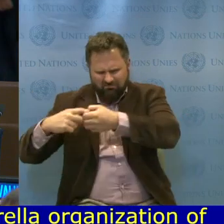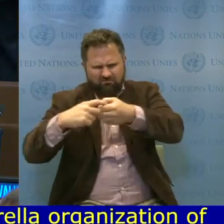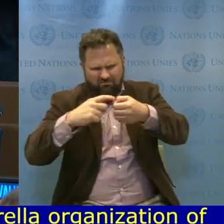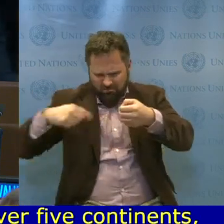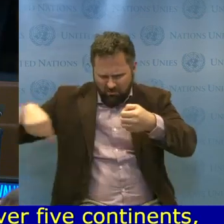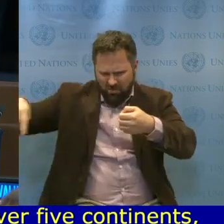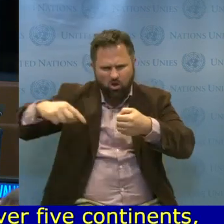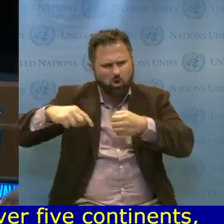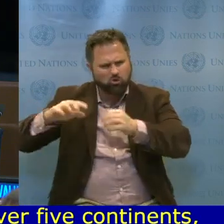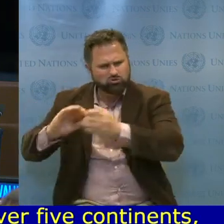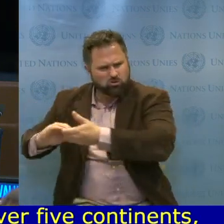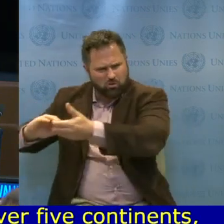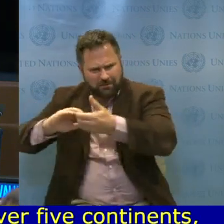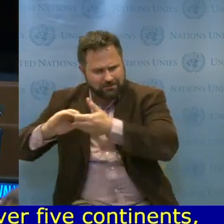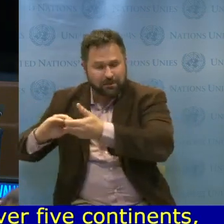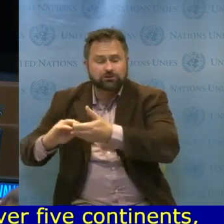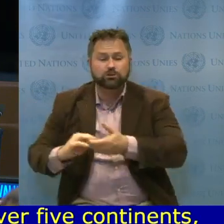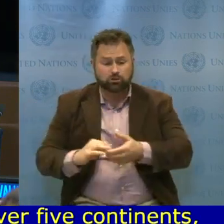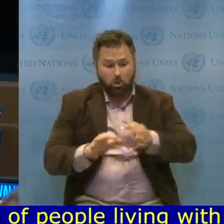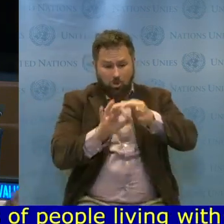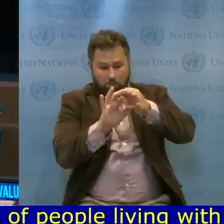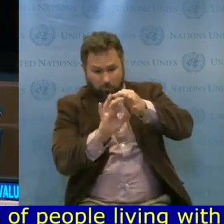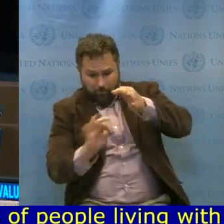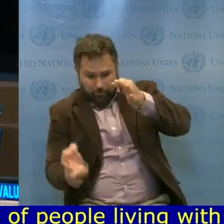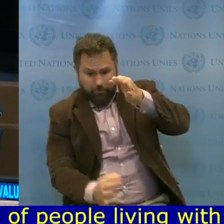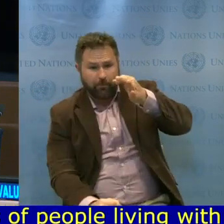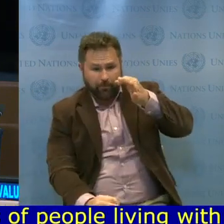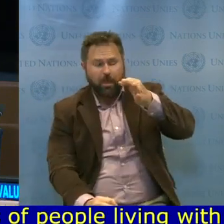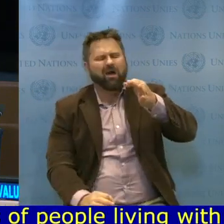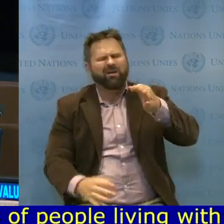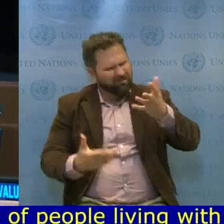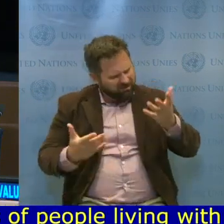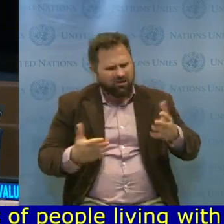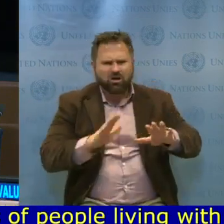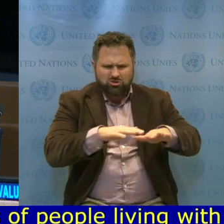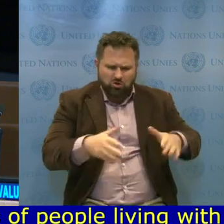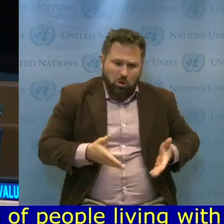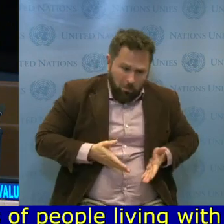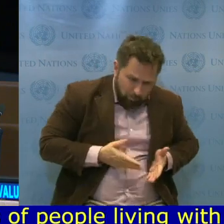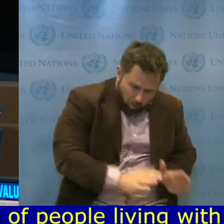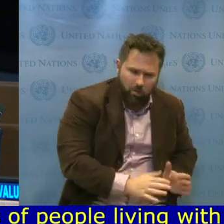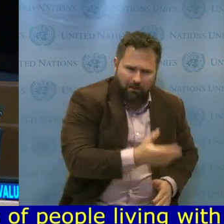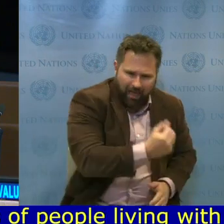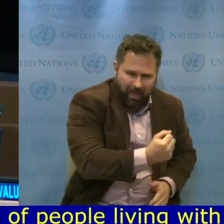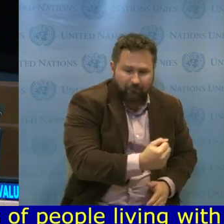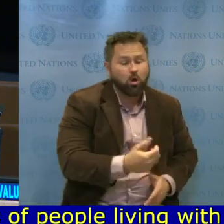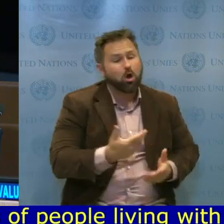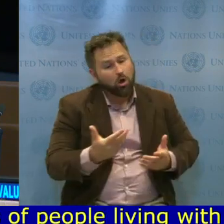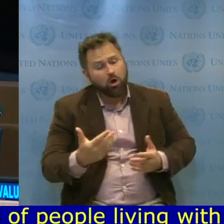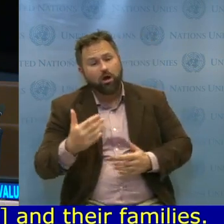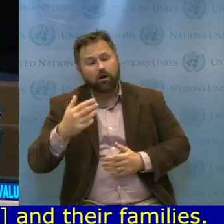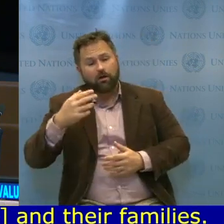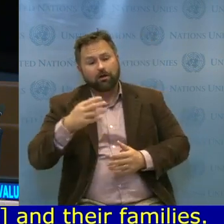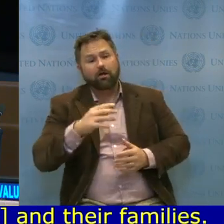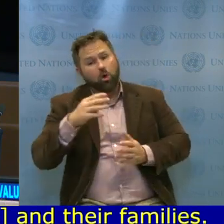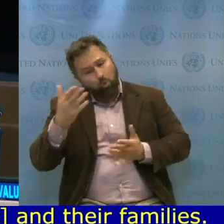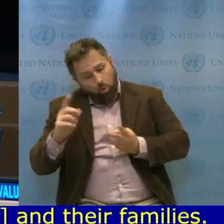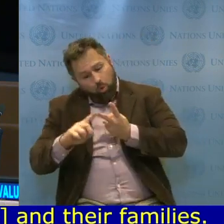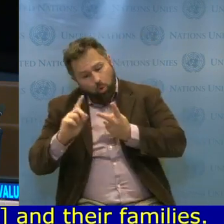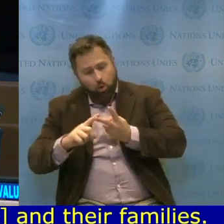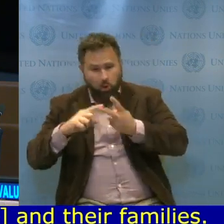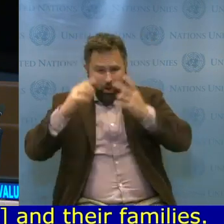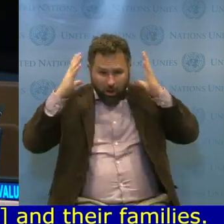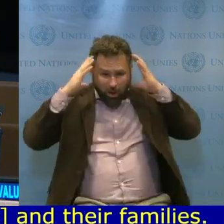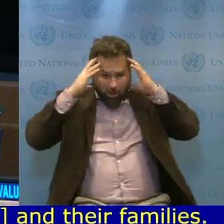Spina bifida is a congenital disability. Children are born with it. Hydrocephalus is a brain condition with a variety of causes, the majority